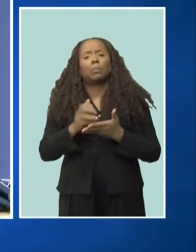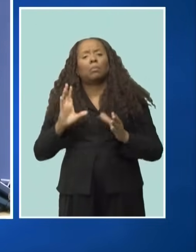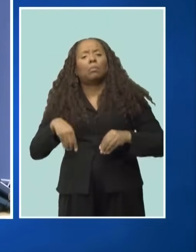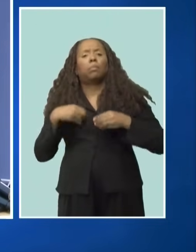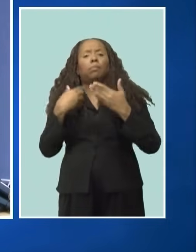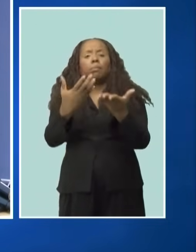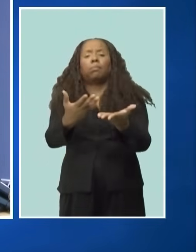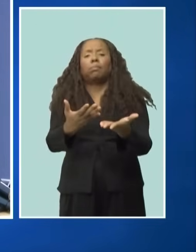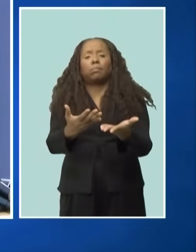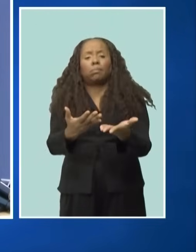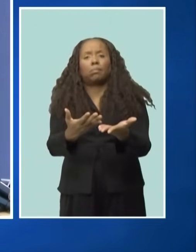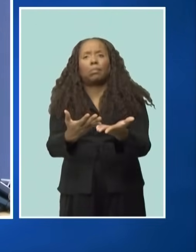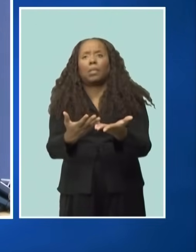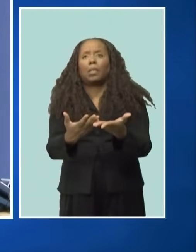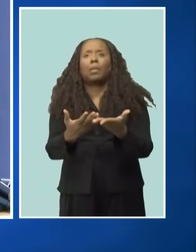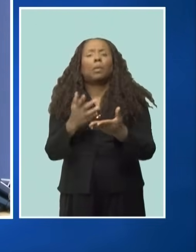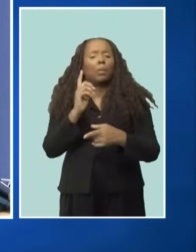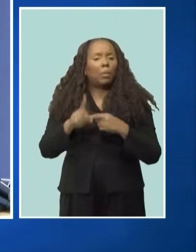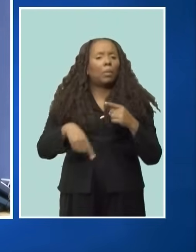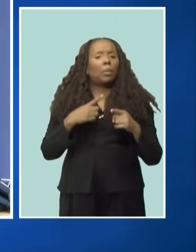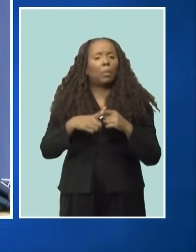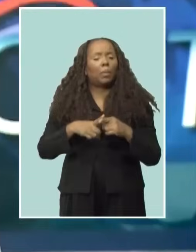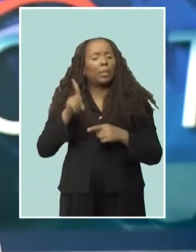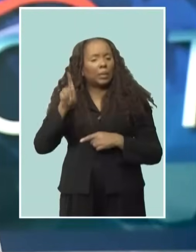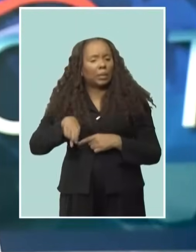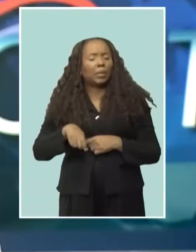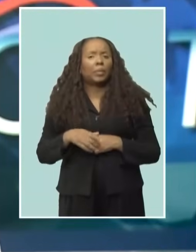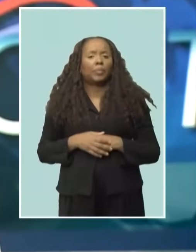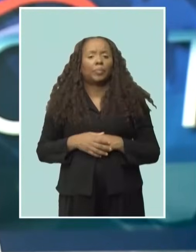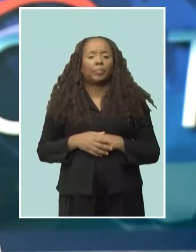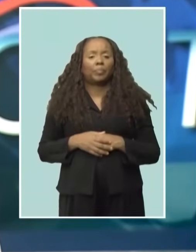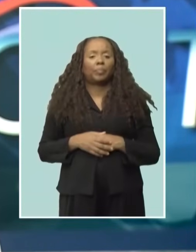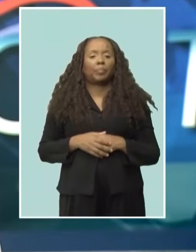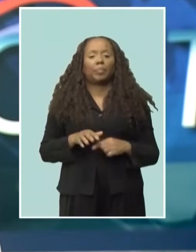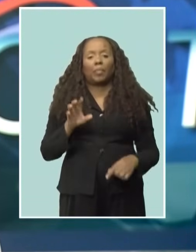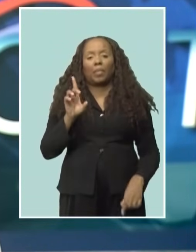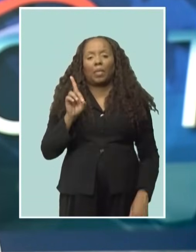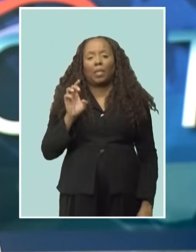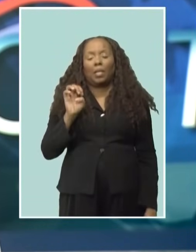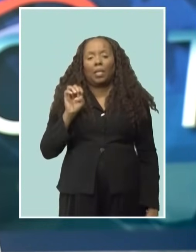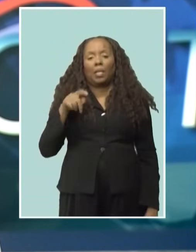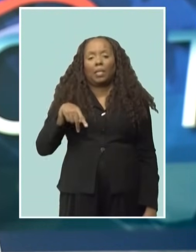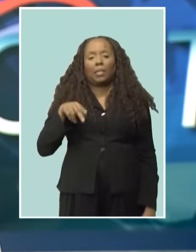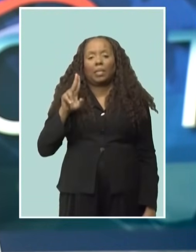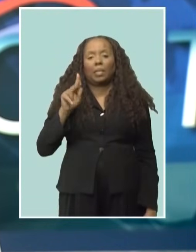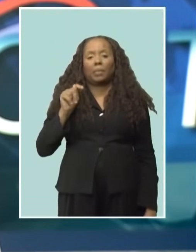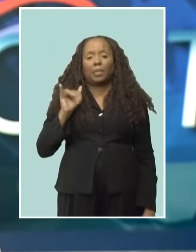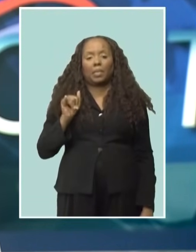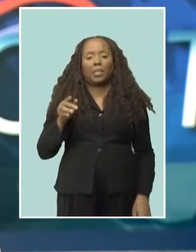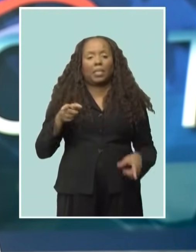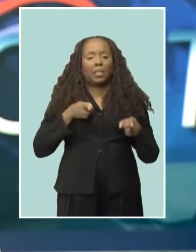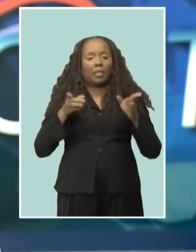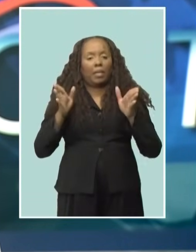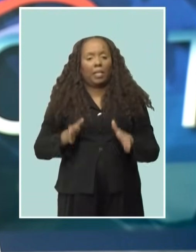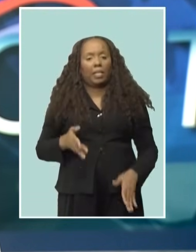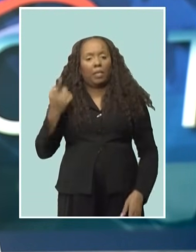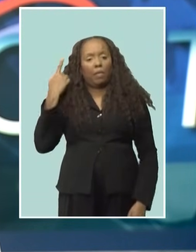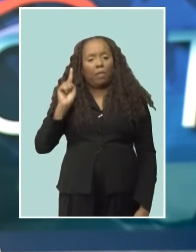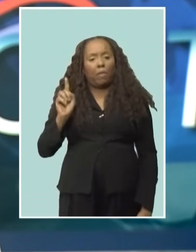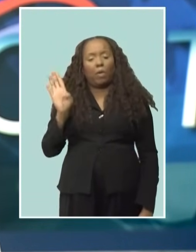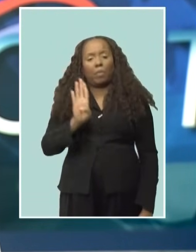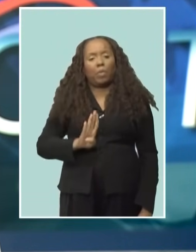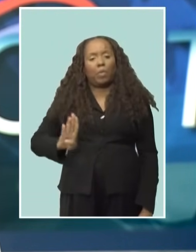hand when and where possible. Meanwhile, Deputy Director of the Barbados Meteorological Services, Brian